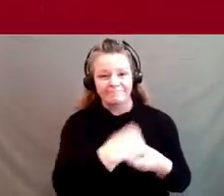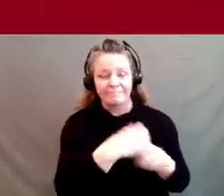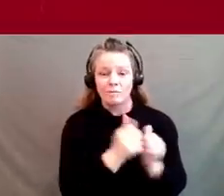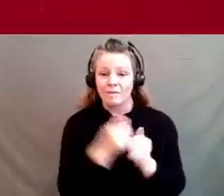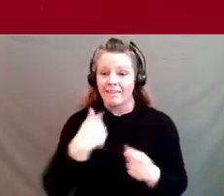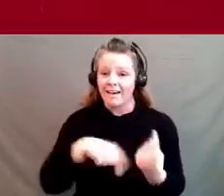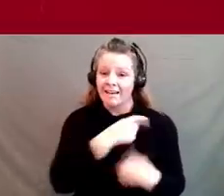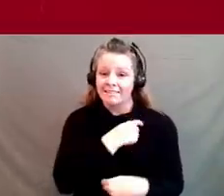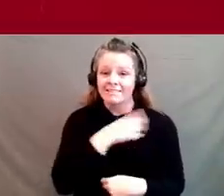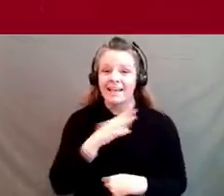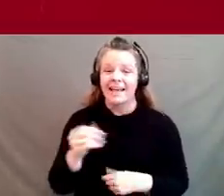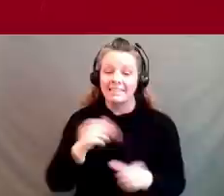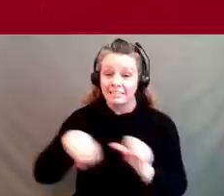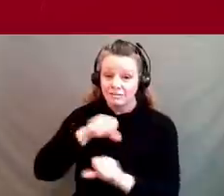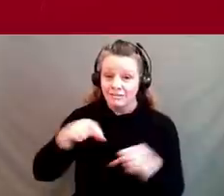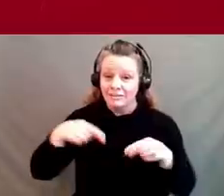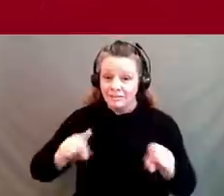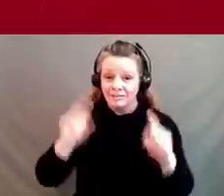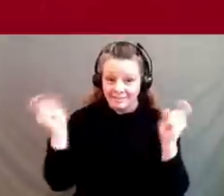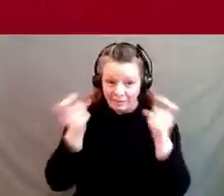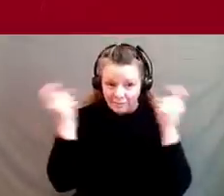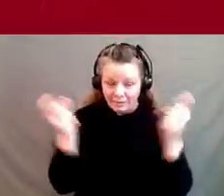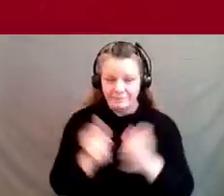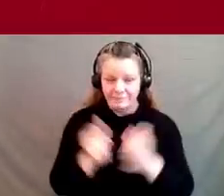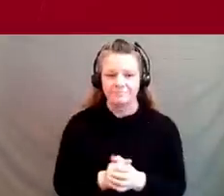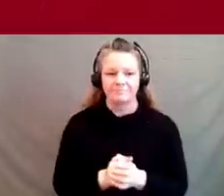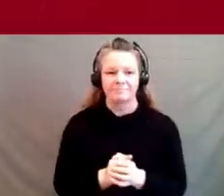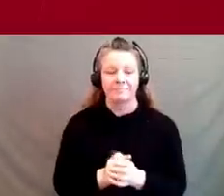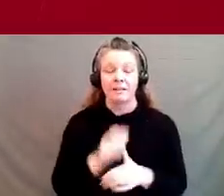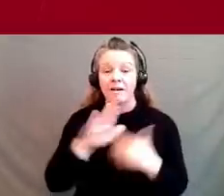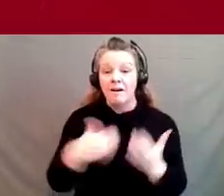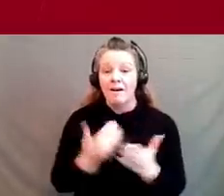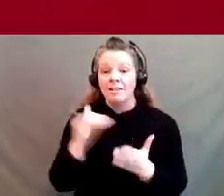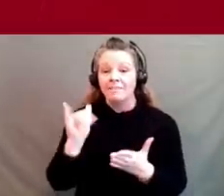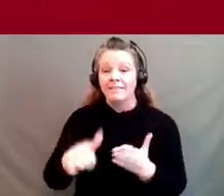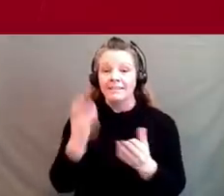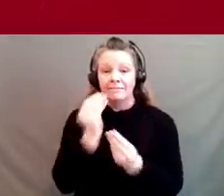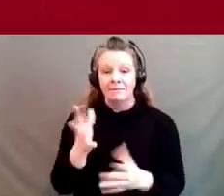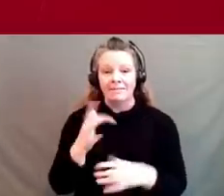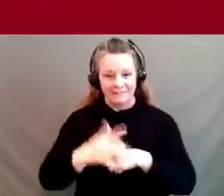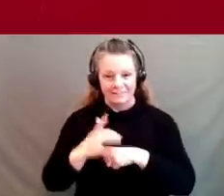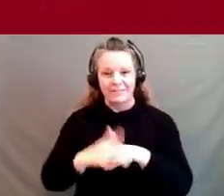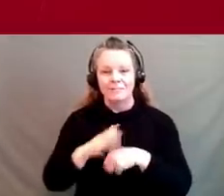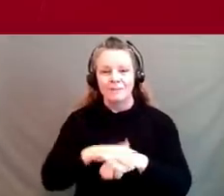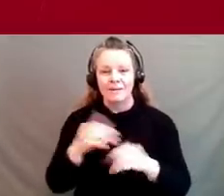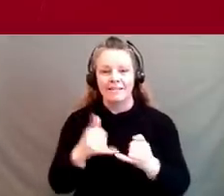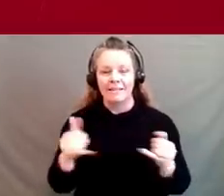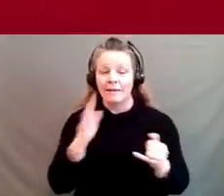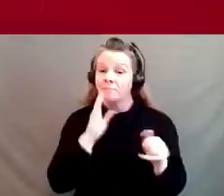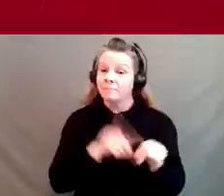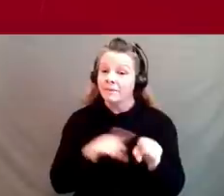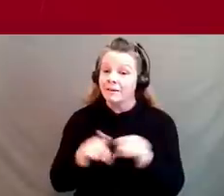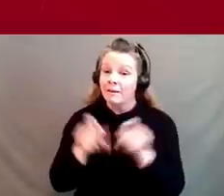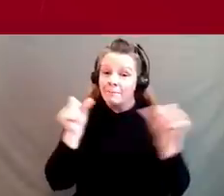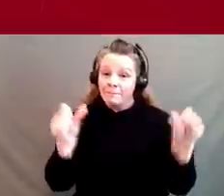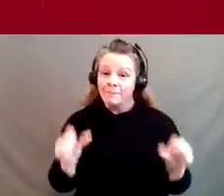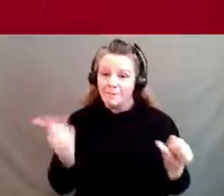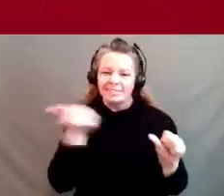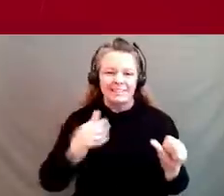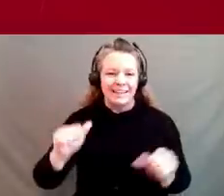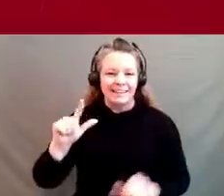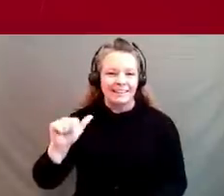ceremony. Now, all this information is available online, and we will also post any links in this comment